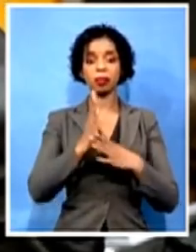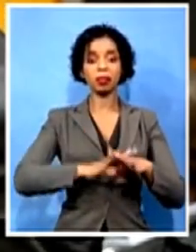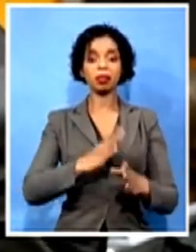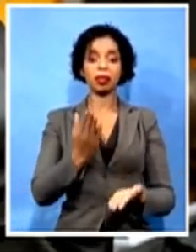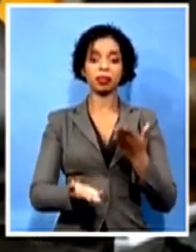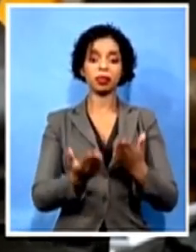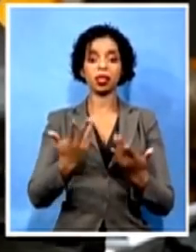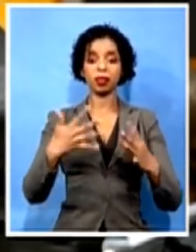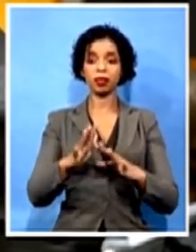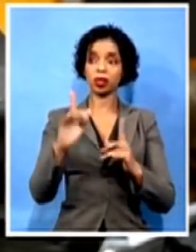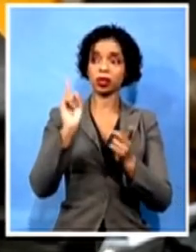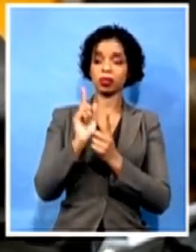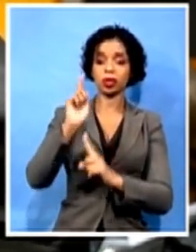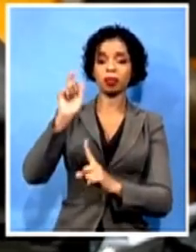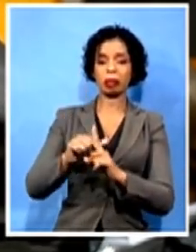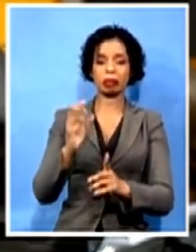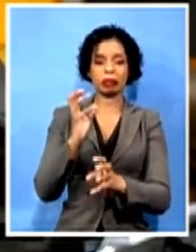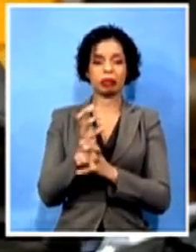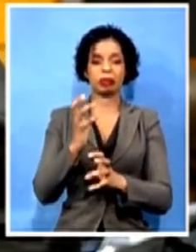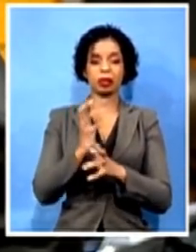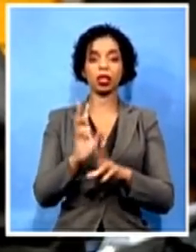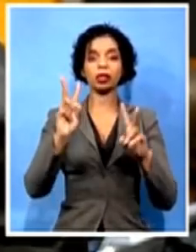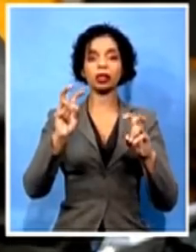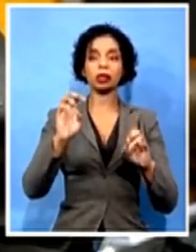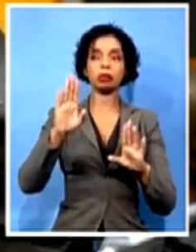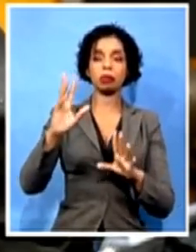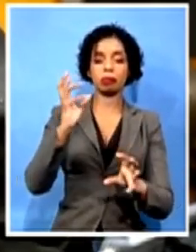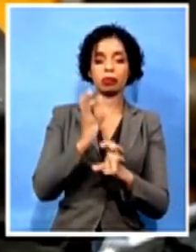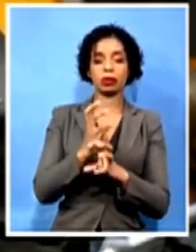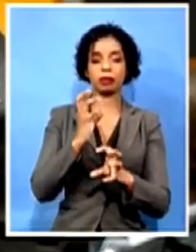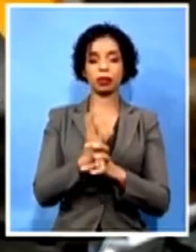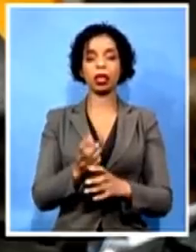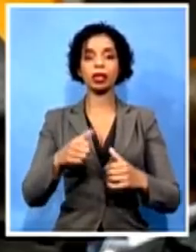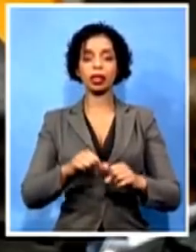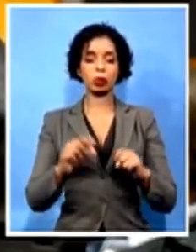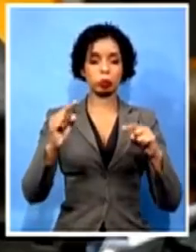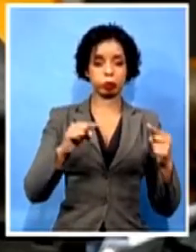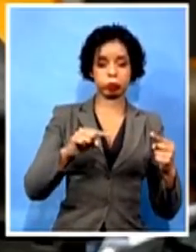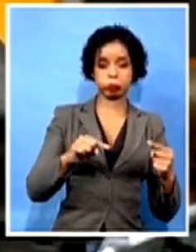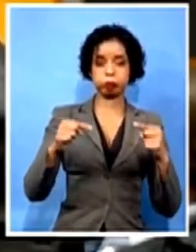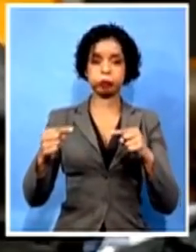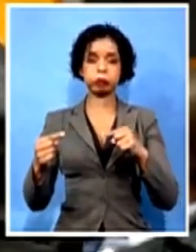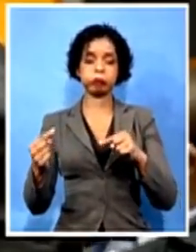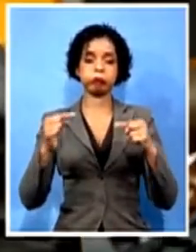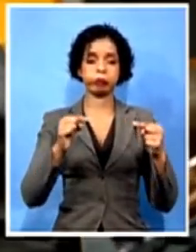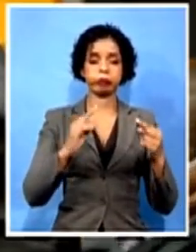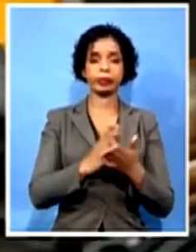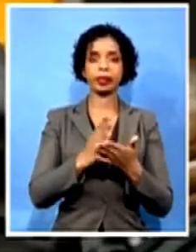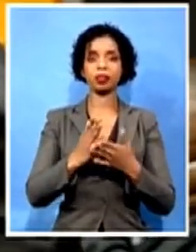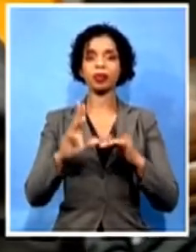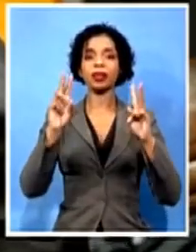at loggerheads and you're debating and fighting and disputing about certain things, you don't really expect it in instances like